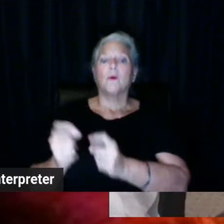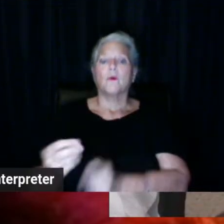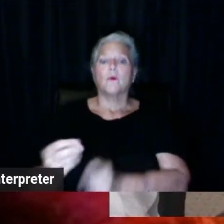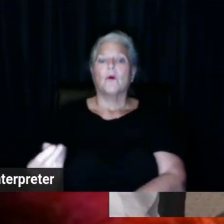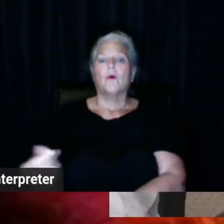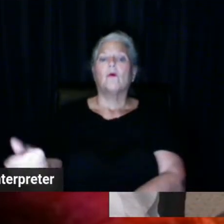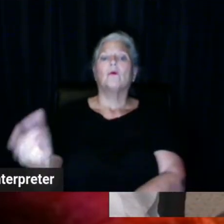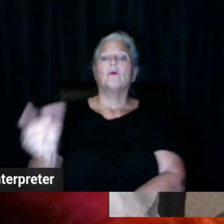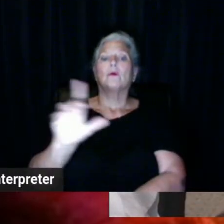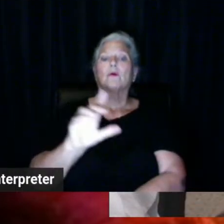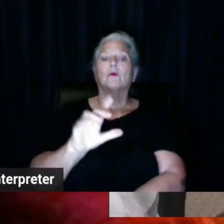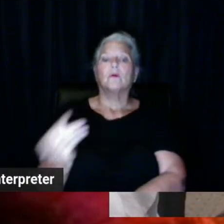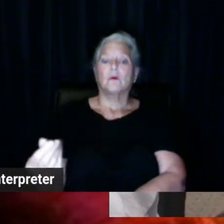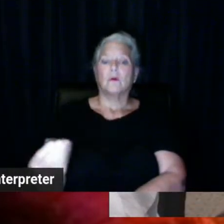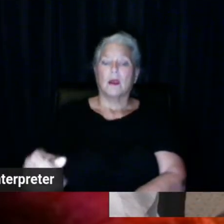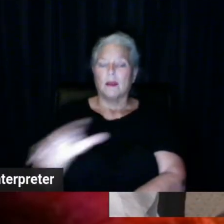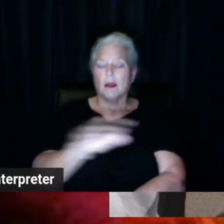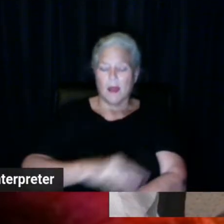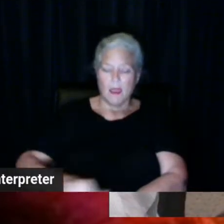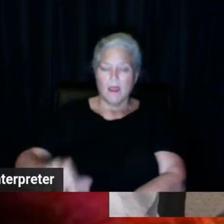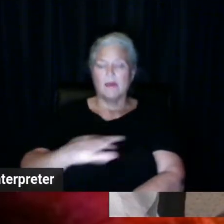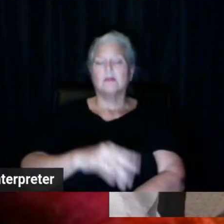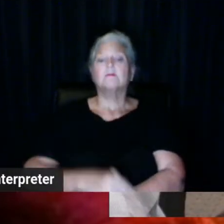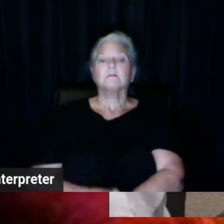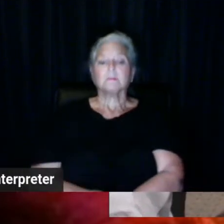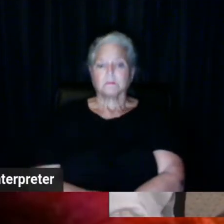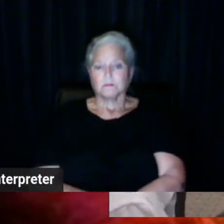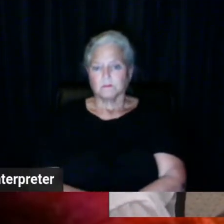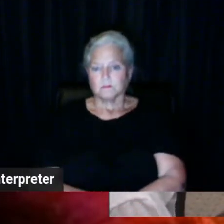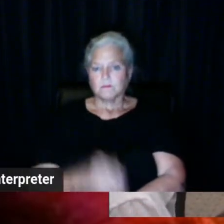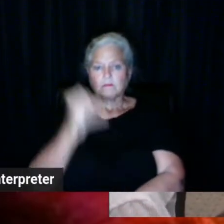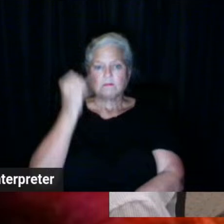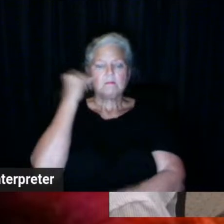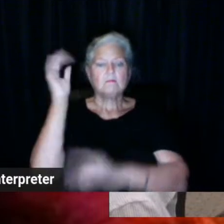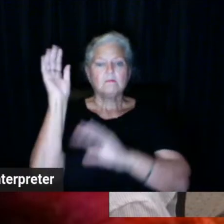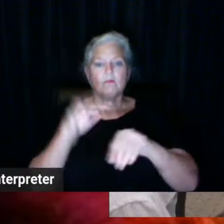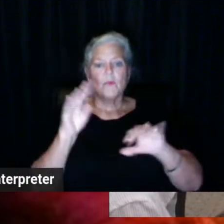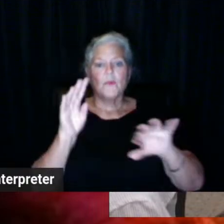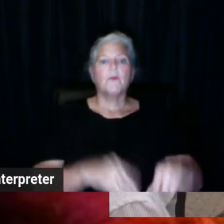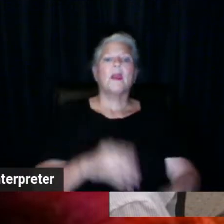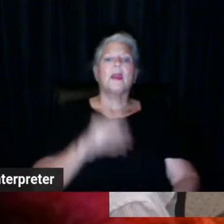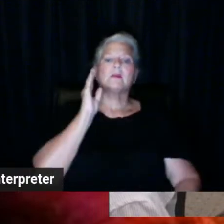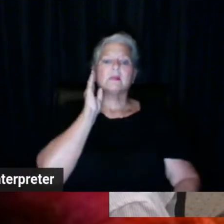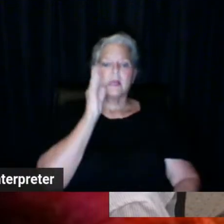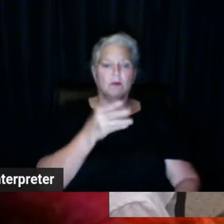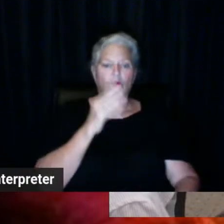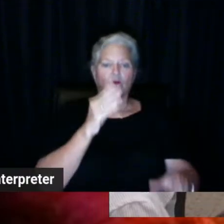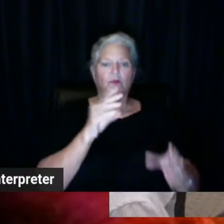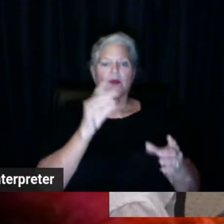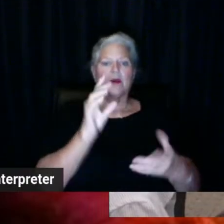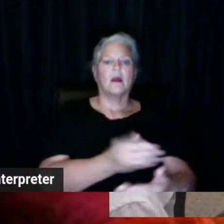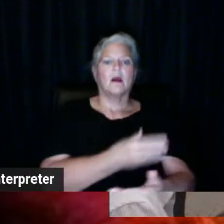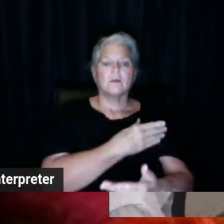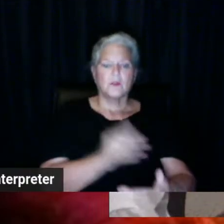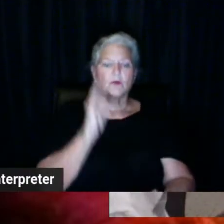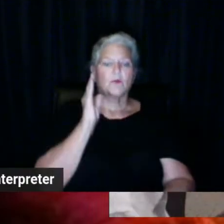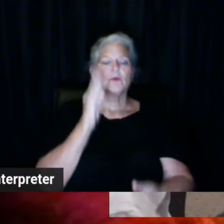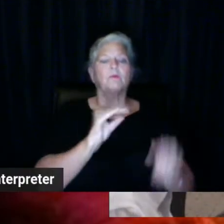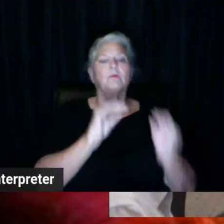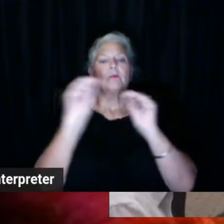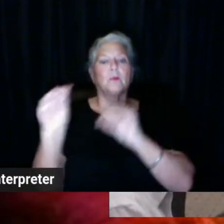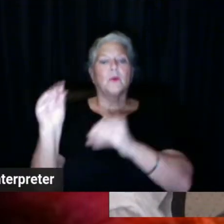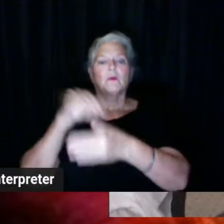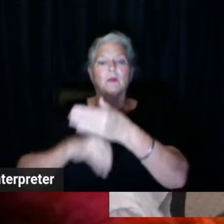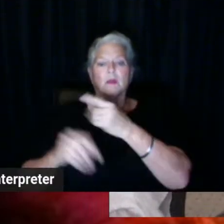site. In case of inclement weather, as happened last year, the activities and concert will be moved into the barn. As this concert is provided